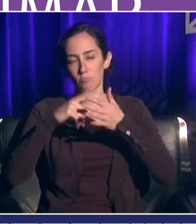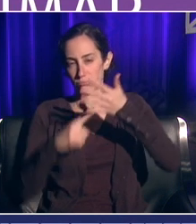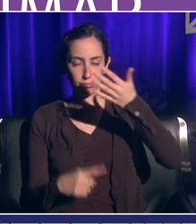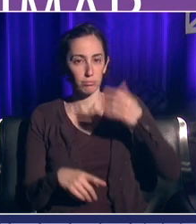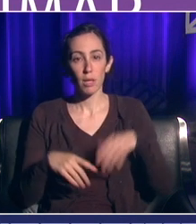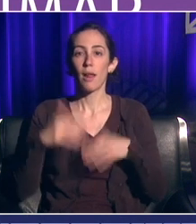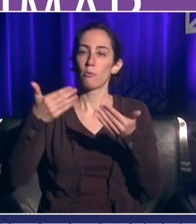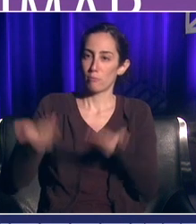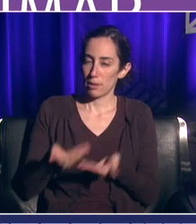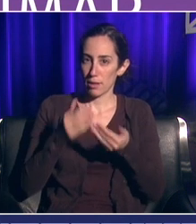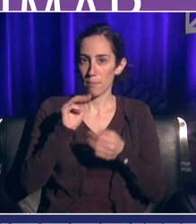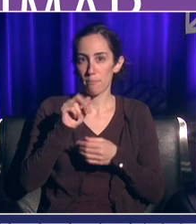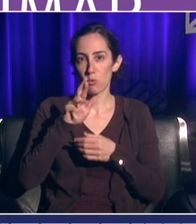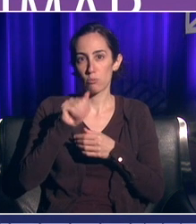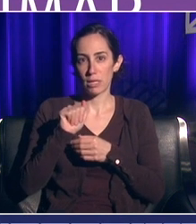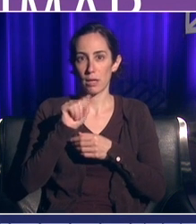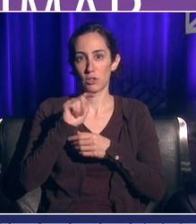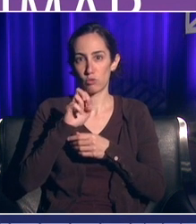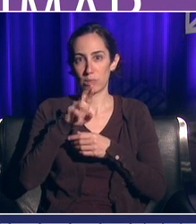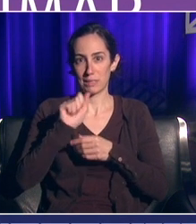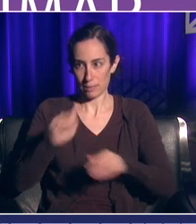Thanks so much. Yeah.